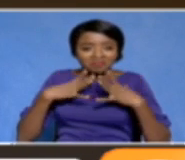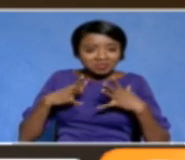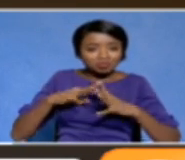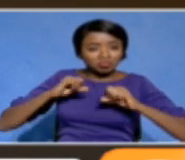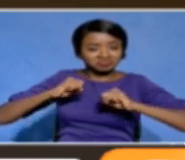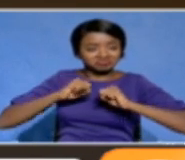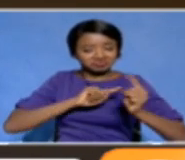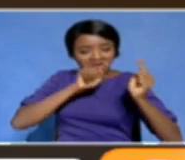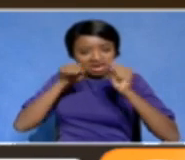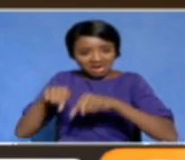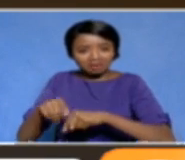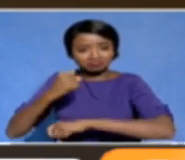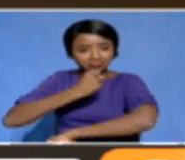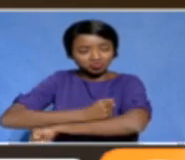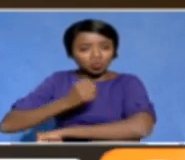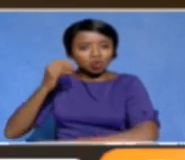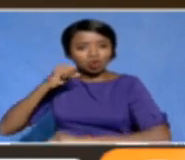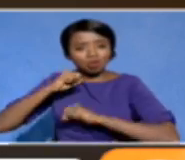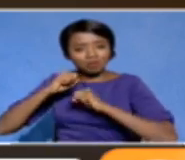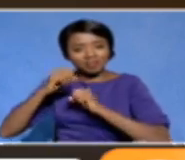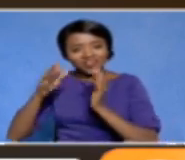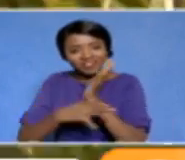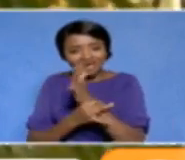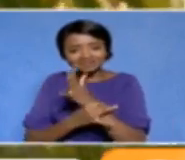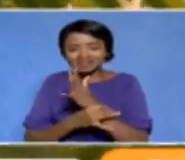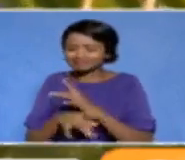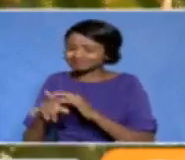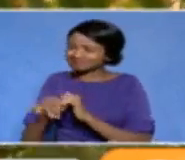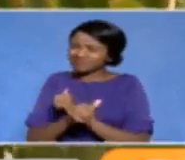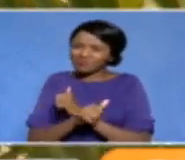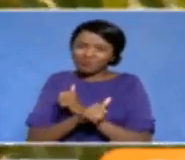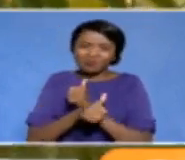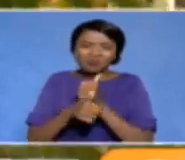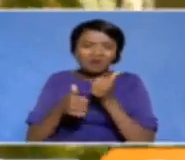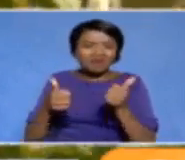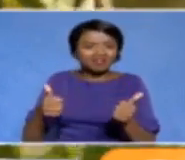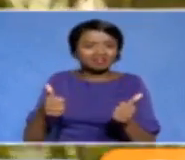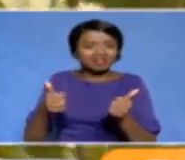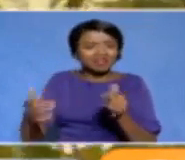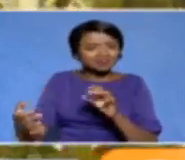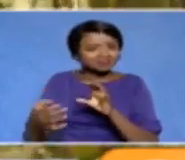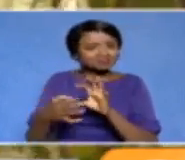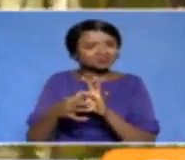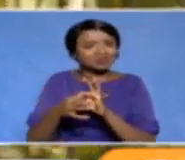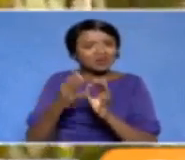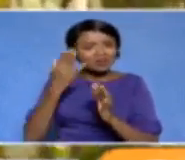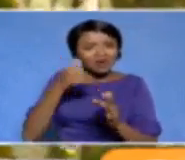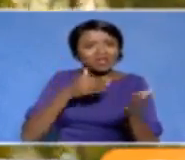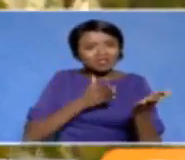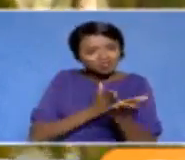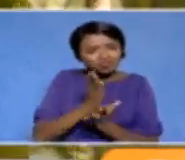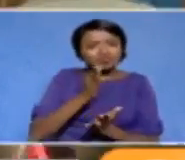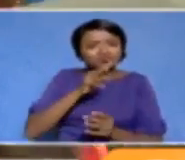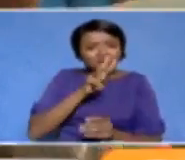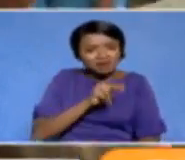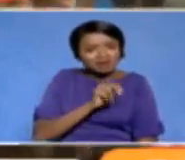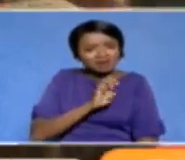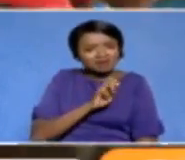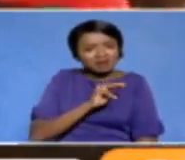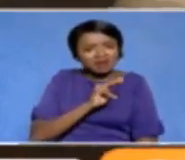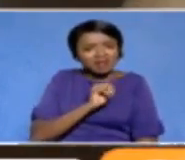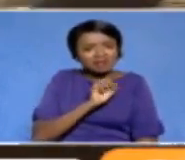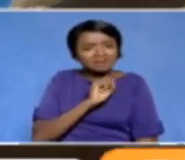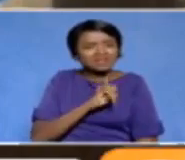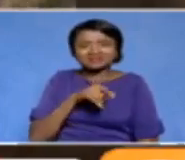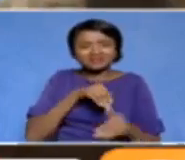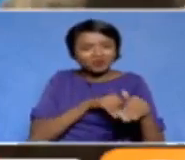school on Thursday says Jack was genuinely admitted to the school through NEMIS and that the alleged misbehavior by the parent within the school compound should